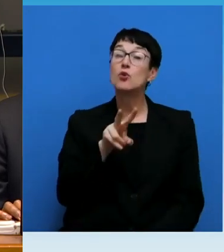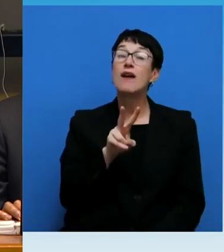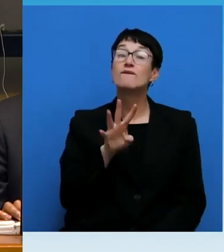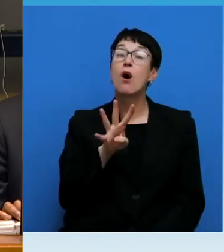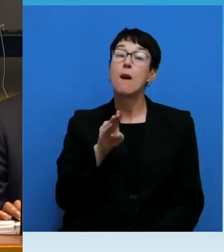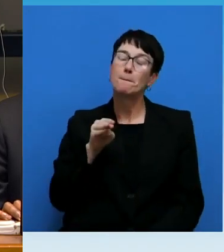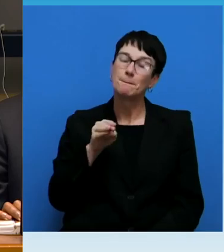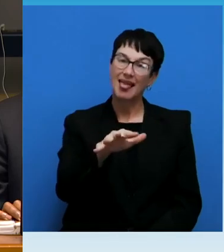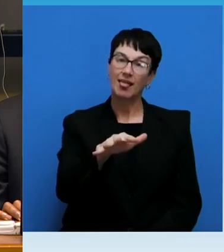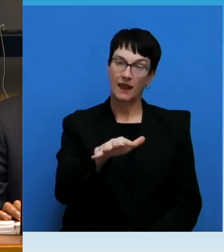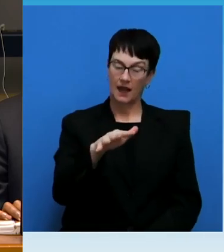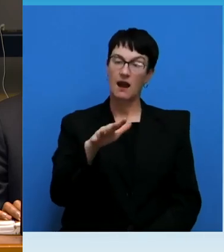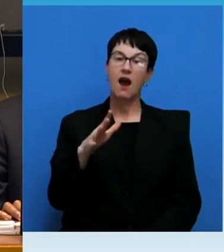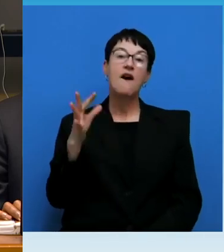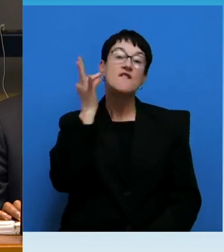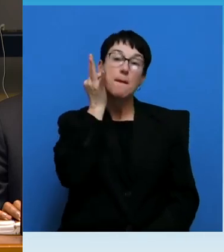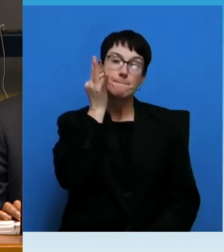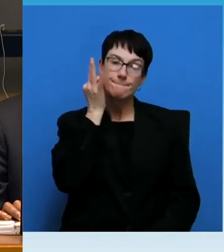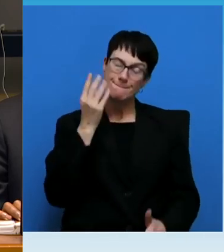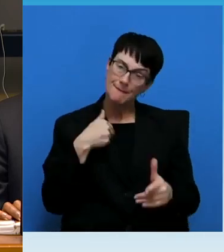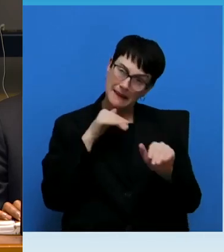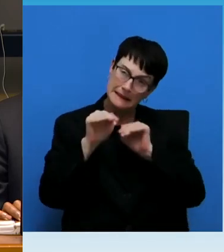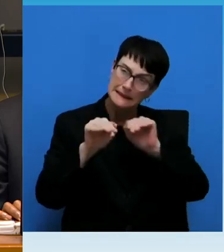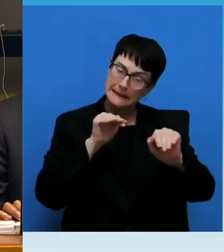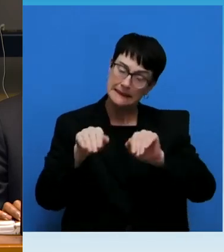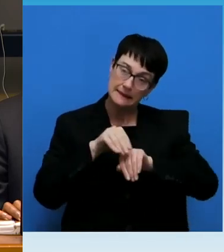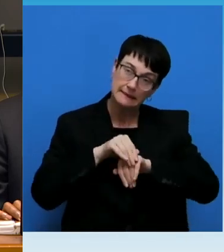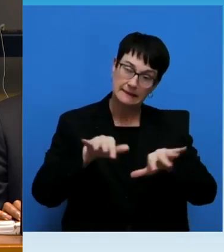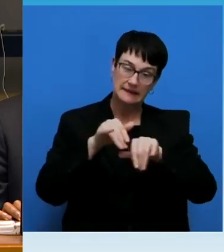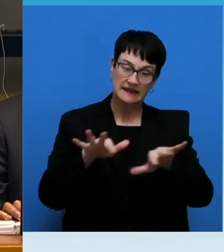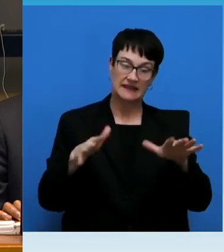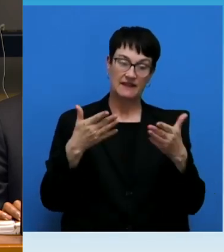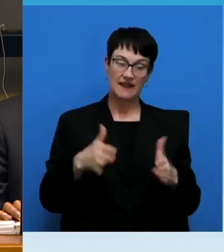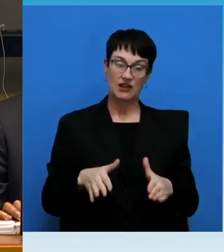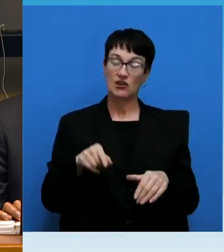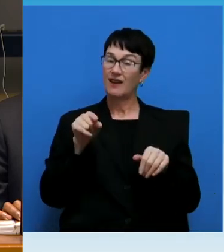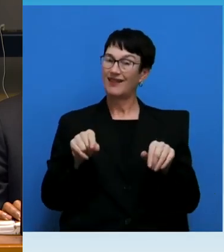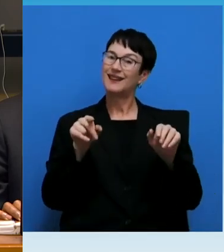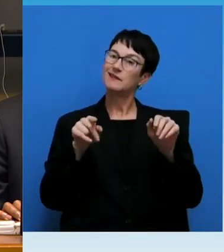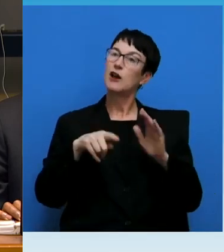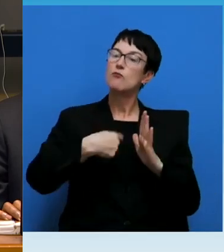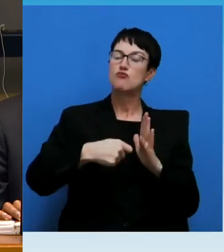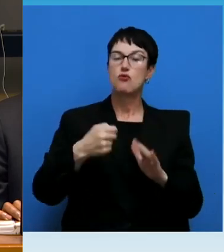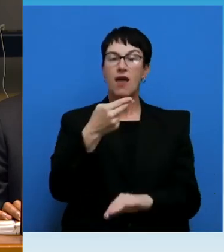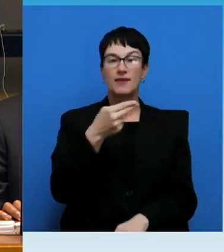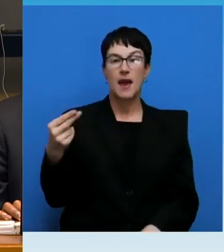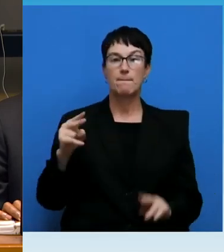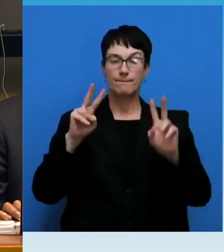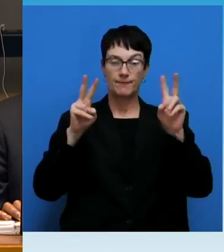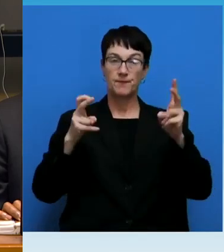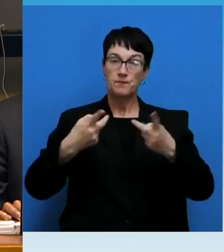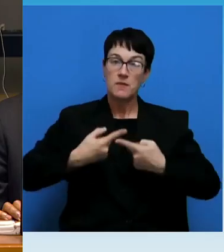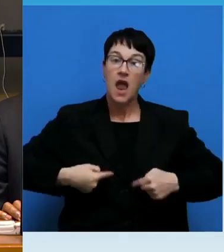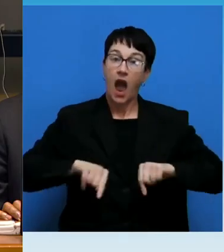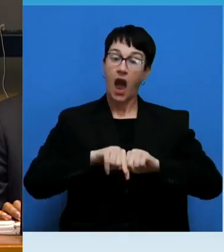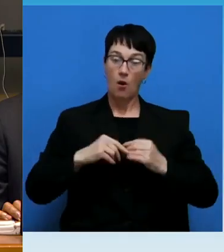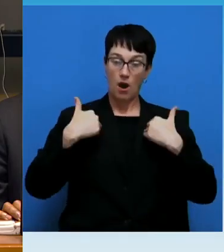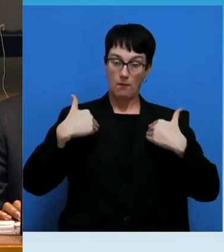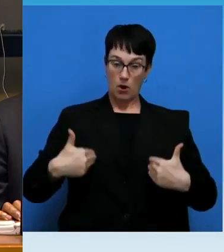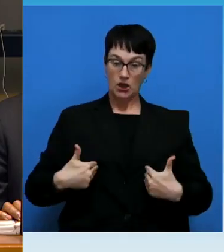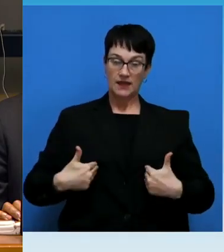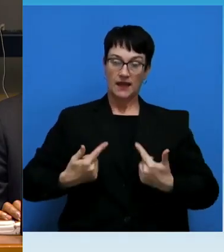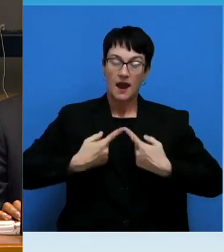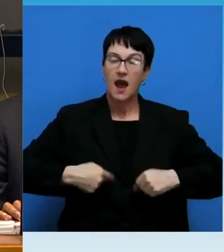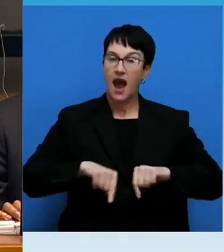Bodies, Our Rights curriculum, which helps women and young people with disability learn more about their